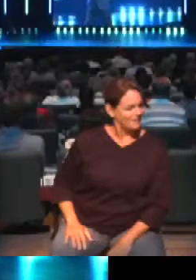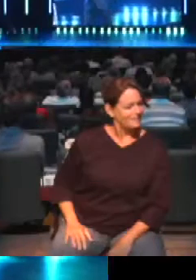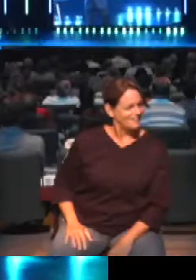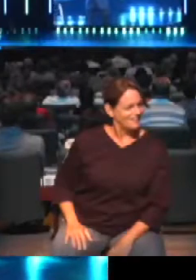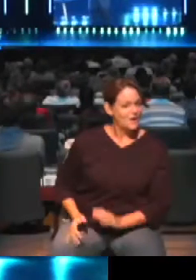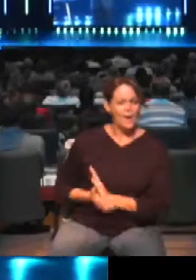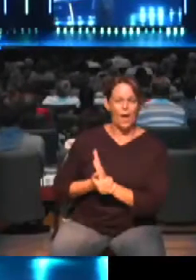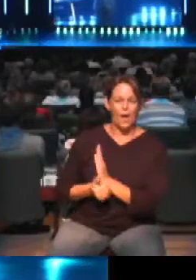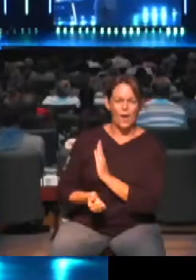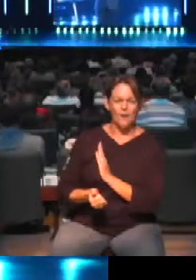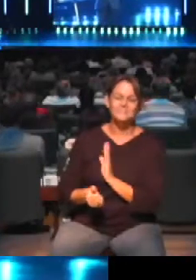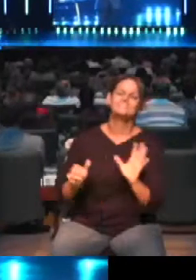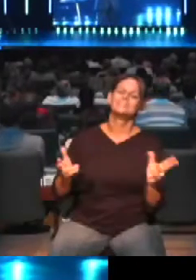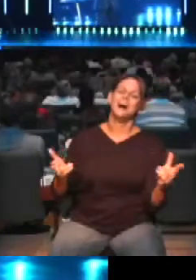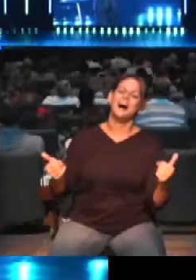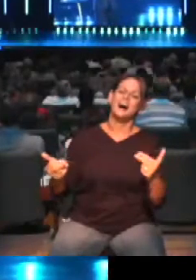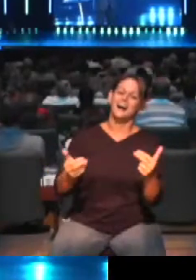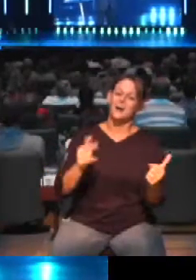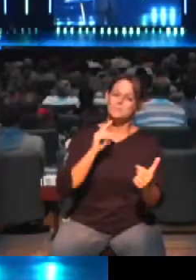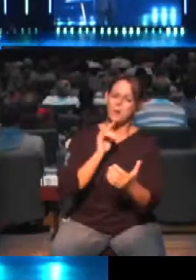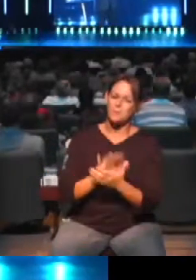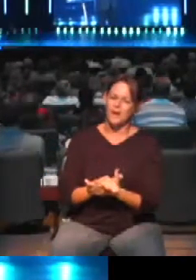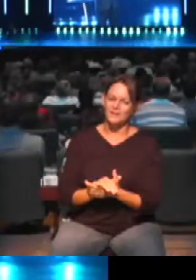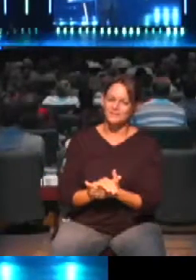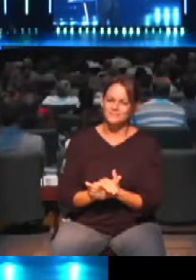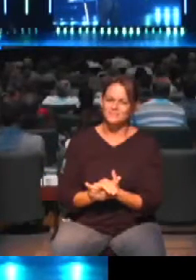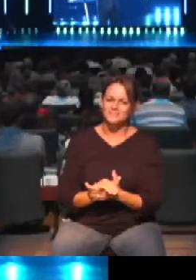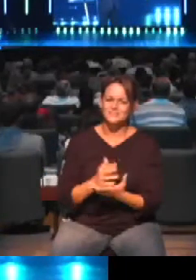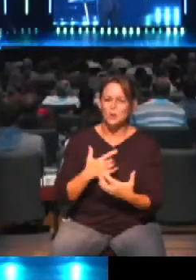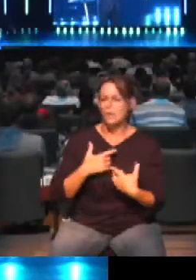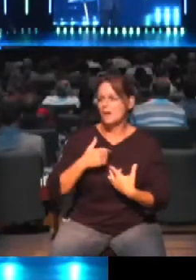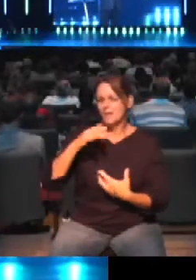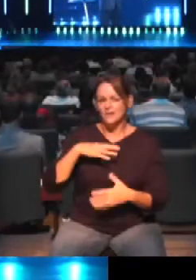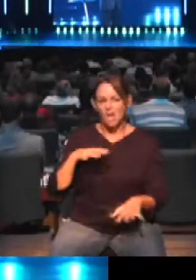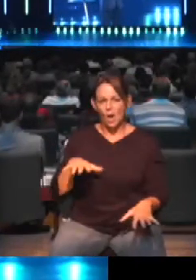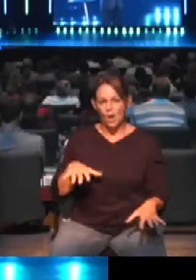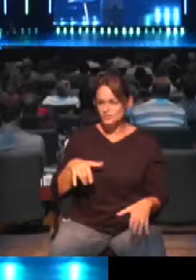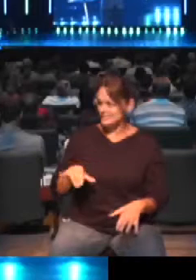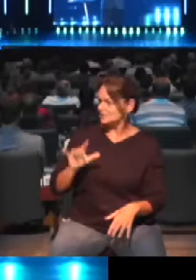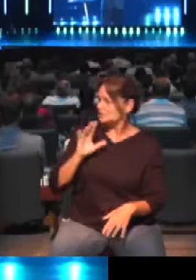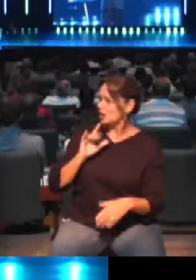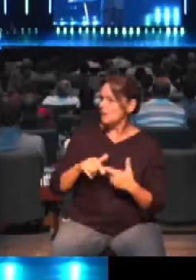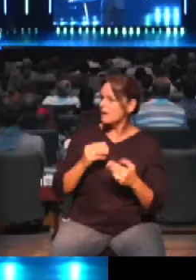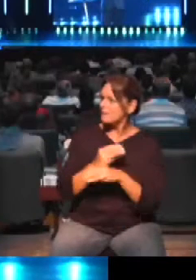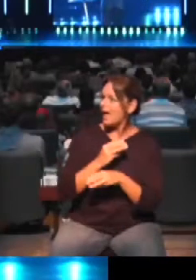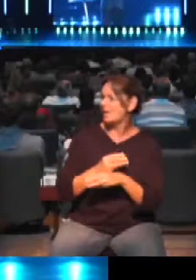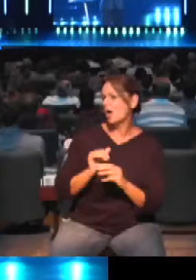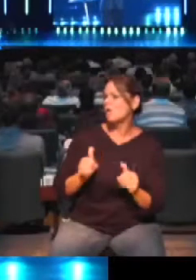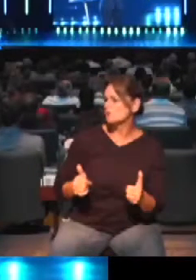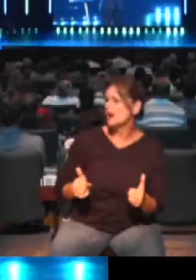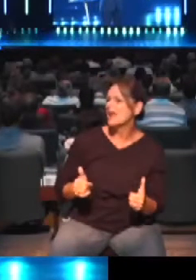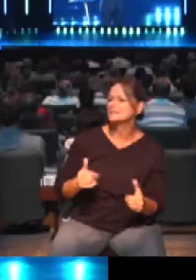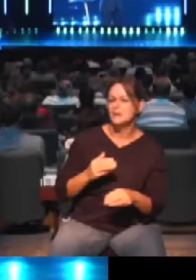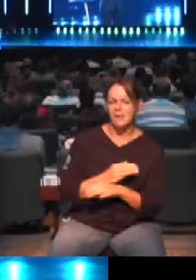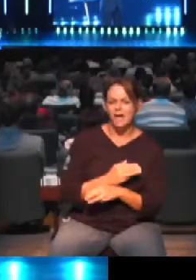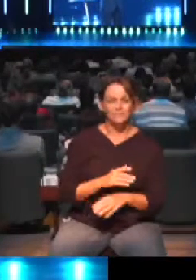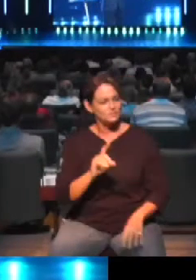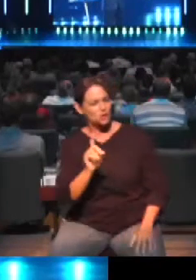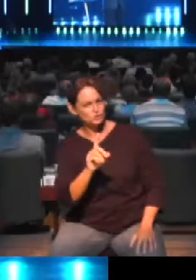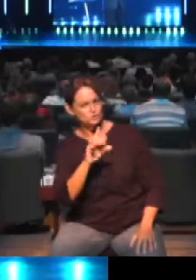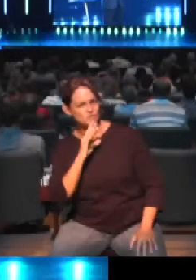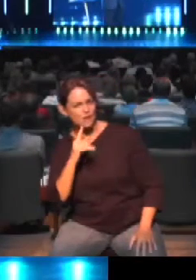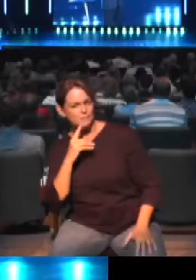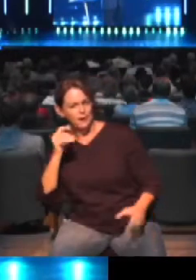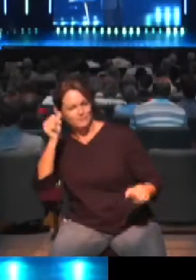I said, well, so now I'm still, man, we're just idiots. She's still talking my thing. She's talking math. She's not talking math. She's